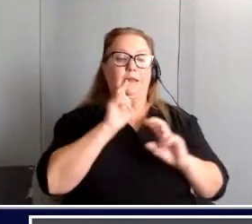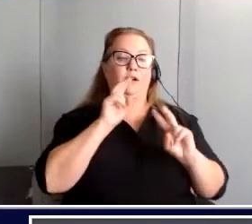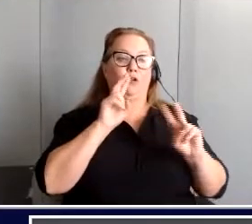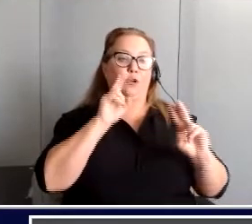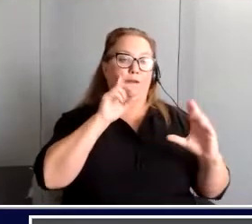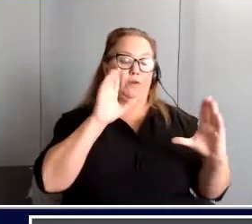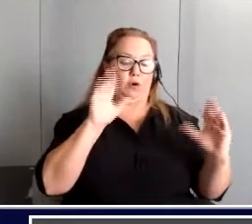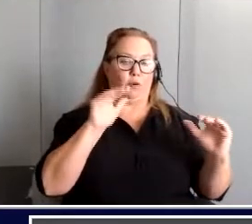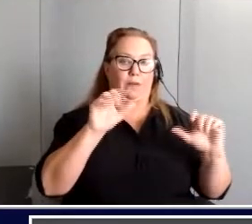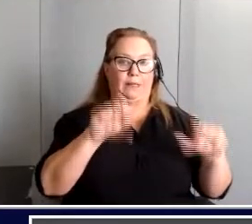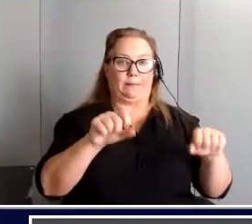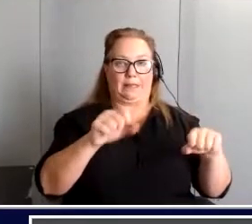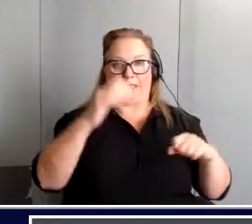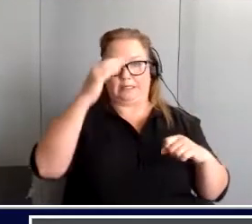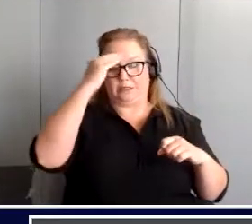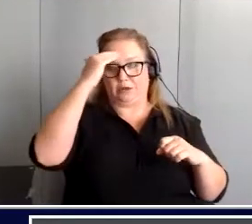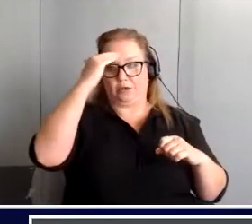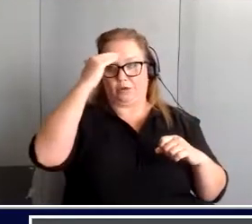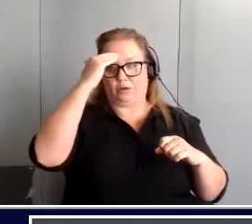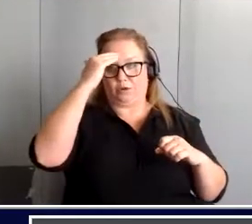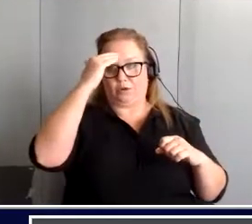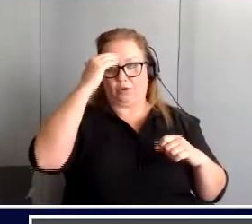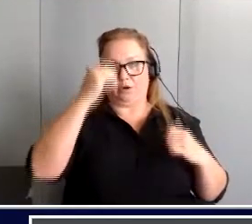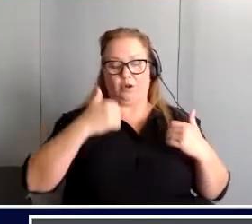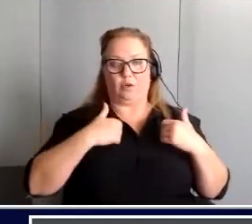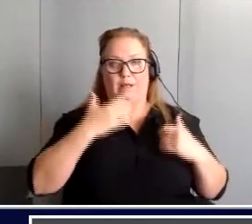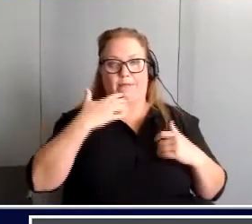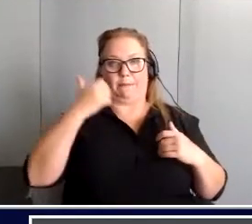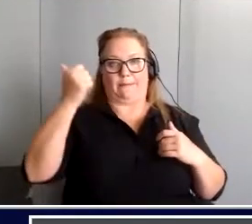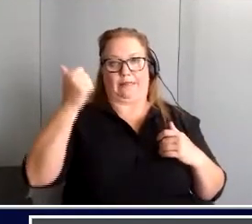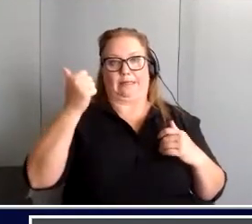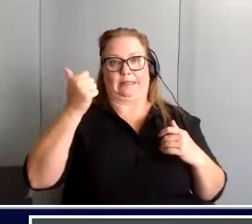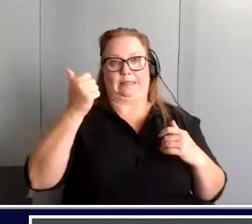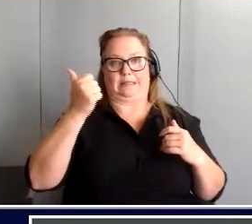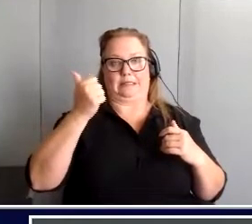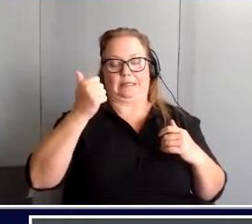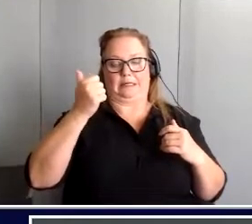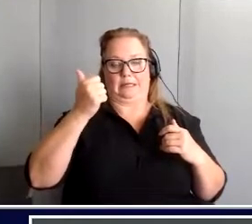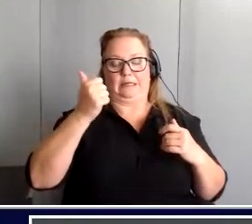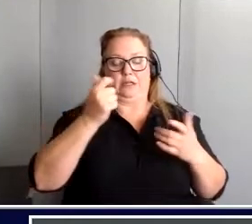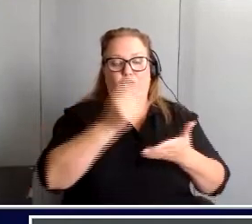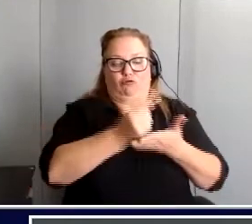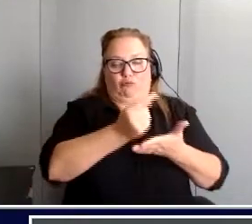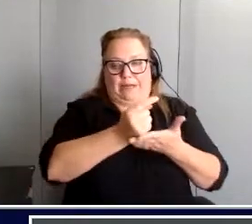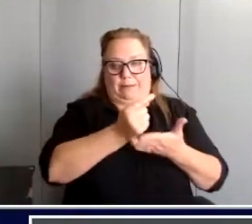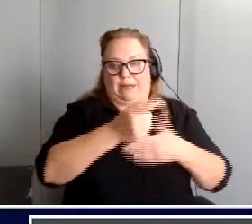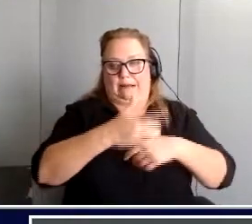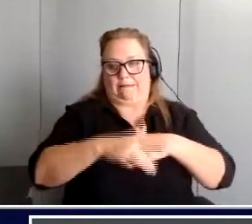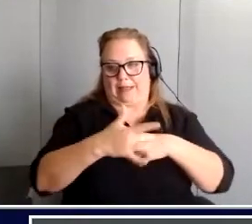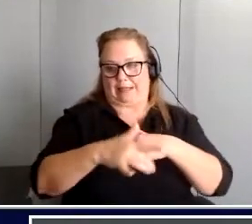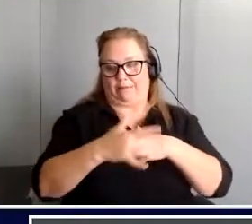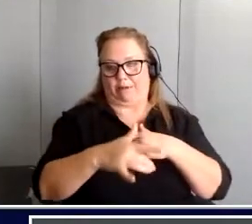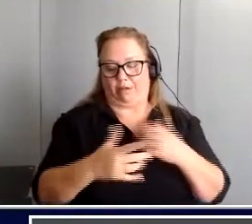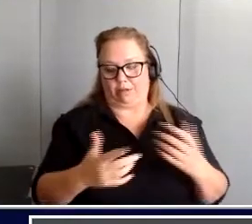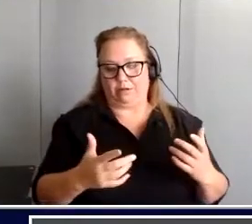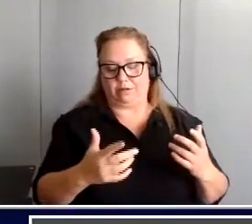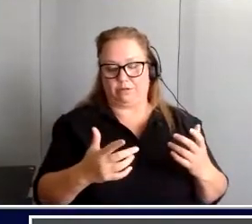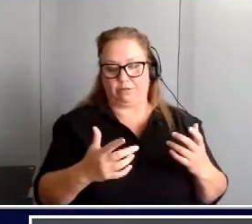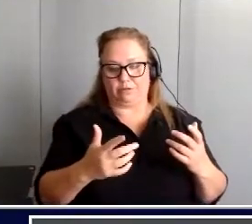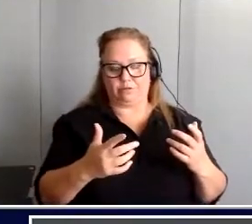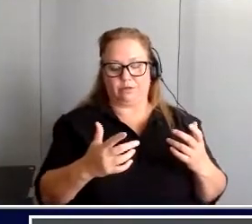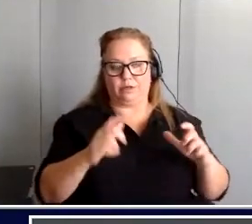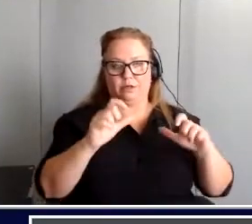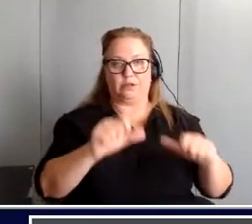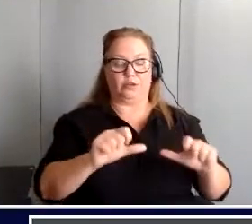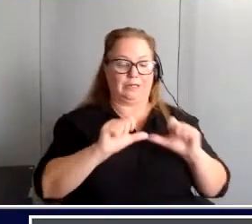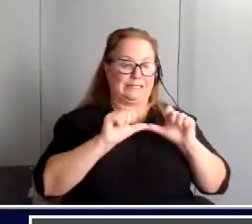ability to know that you're going to have the best thought and treatment available so that you can stay